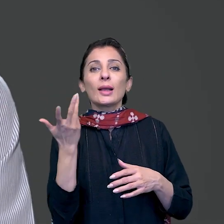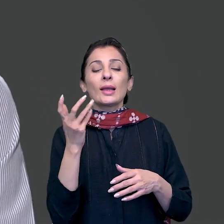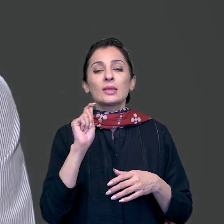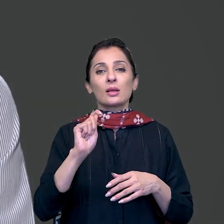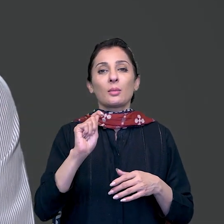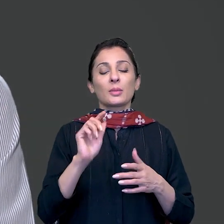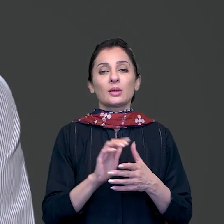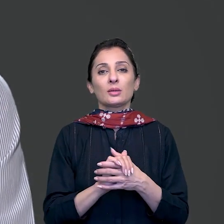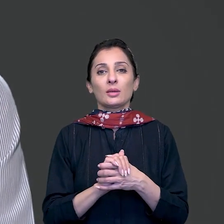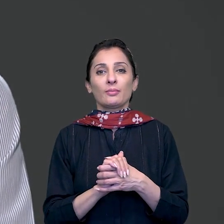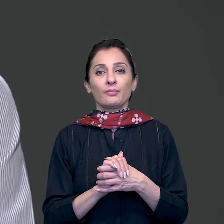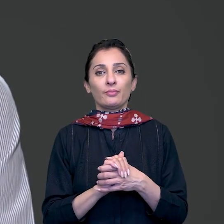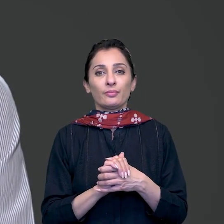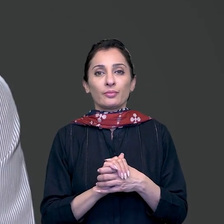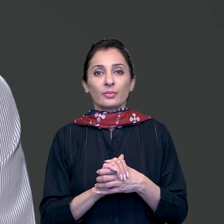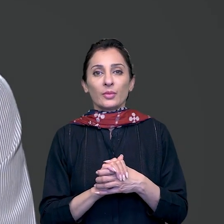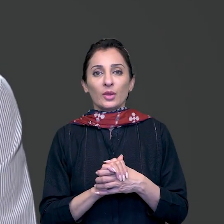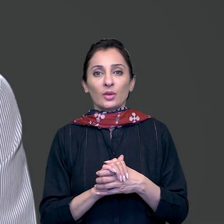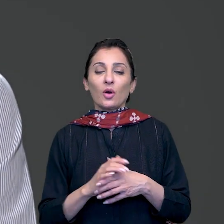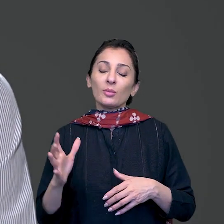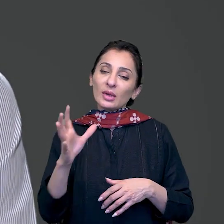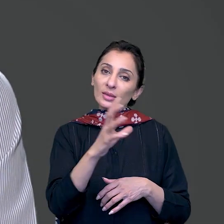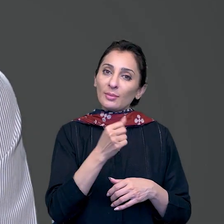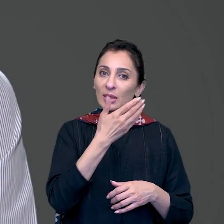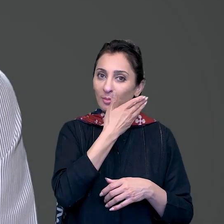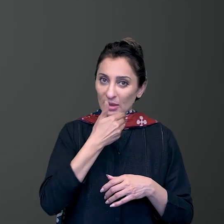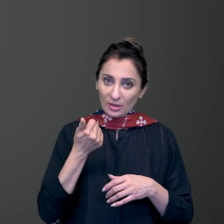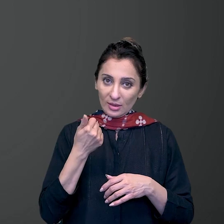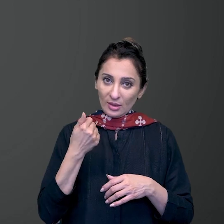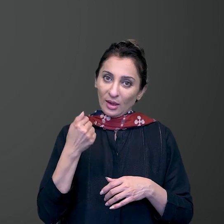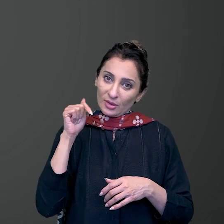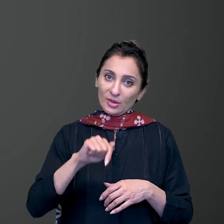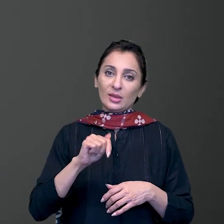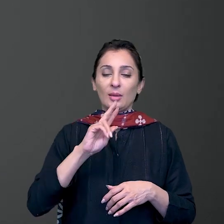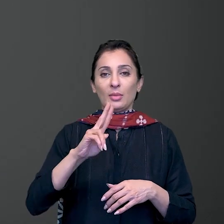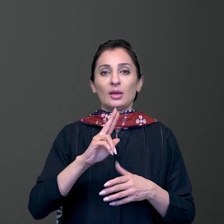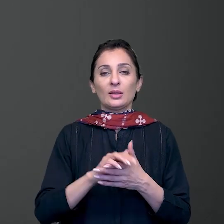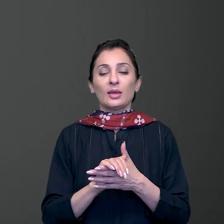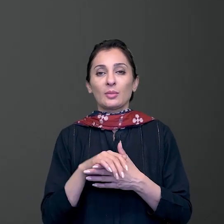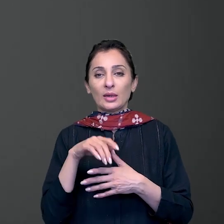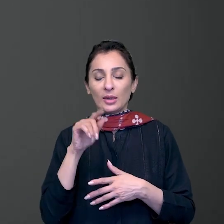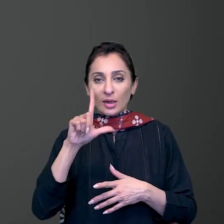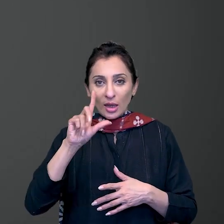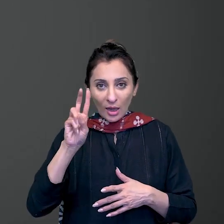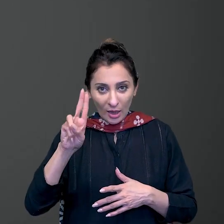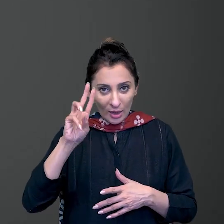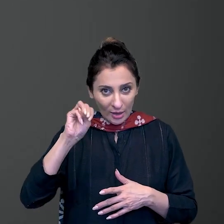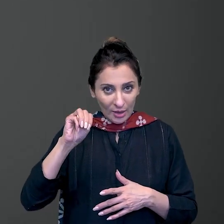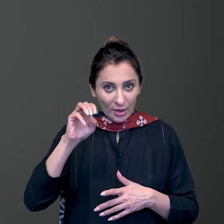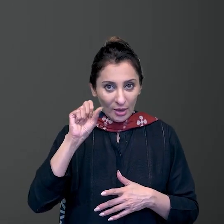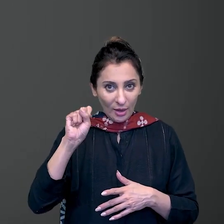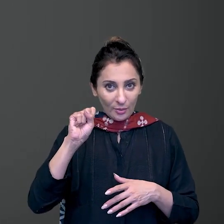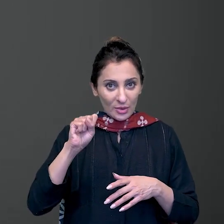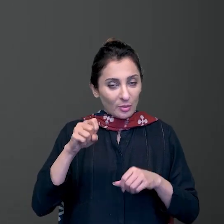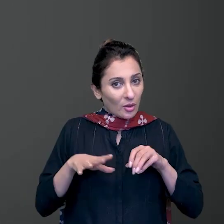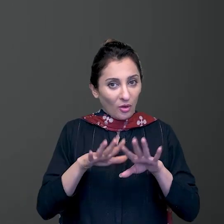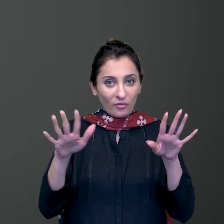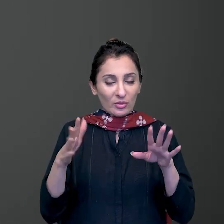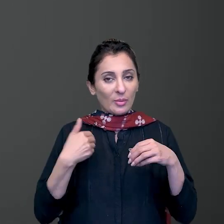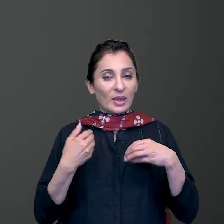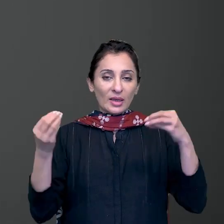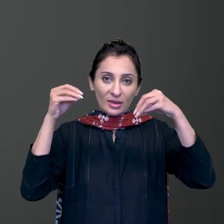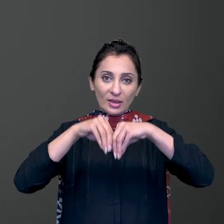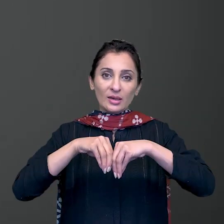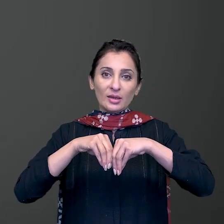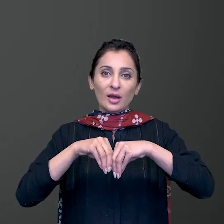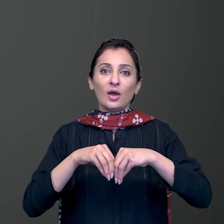insights within how the world actually works. And most favorite topic that I've discussed for me was at LUM's Model